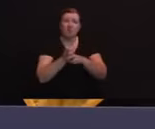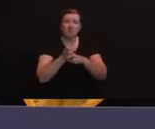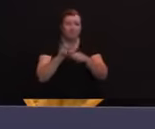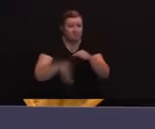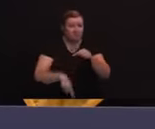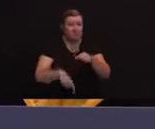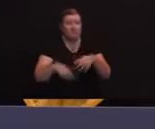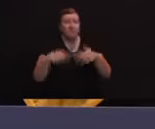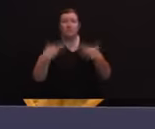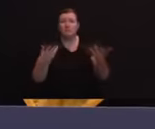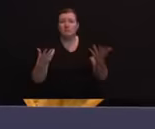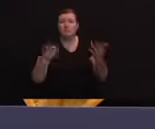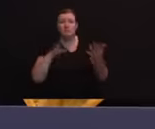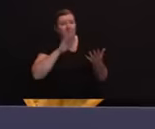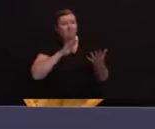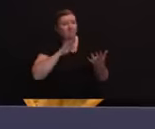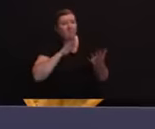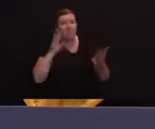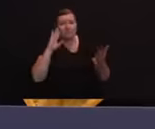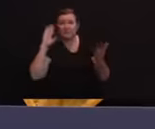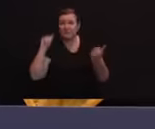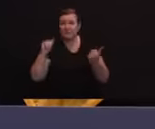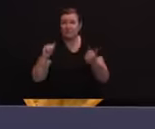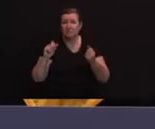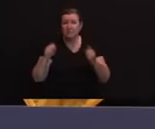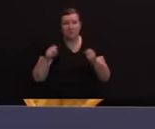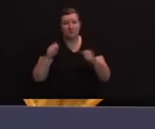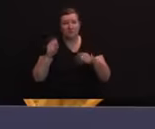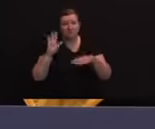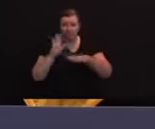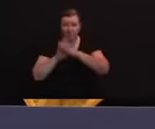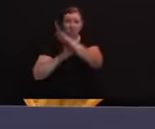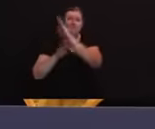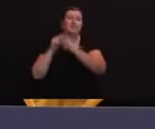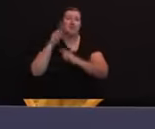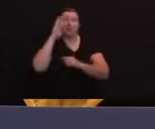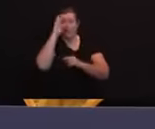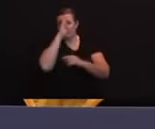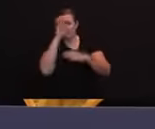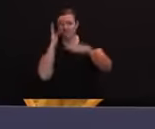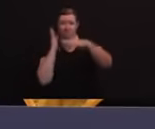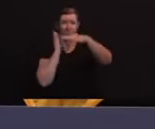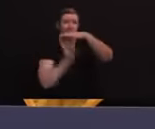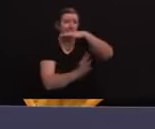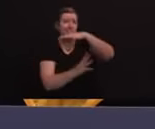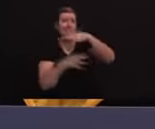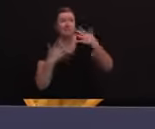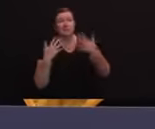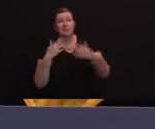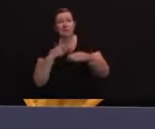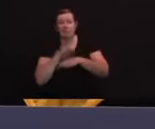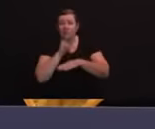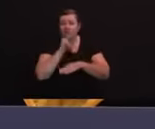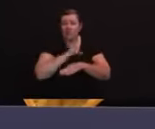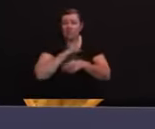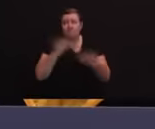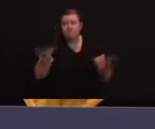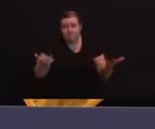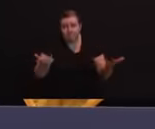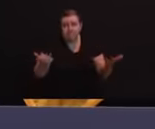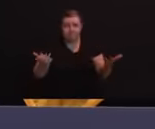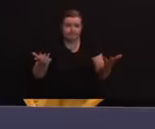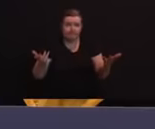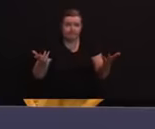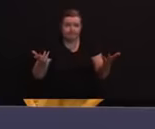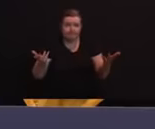expecting potential upsurge in hospitalizations and otherwise coming out of Thanksgiving? I hope not, but sadly, yes.